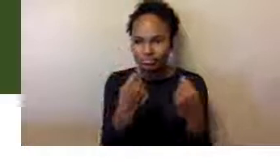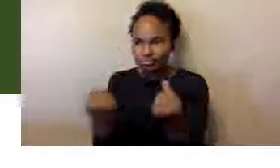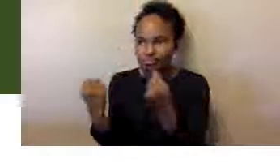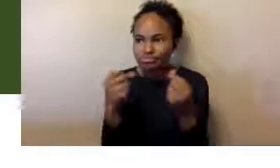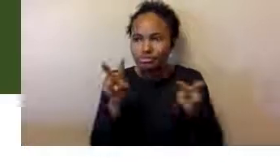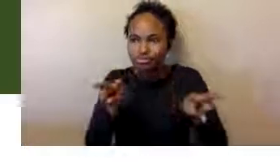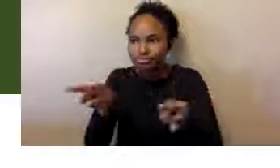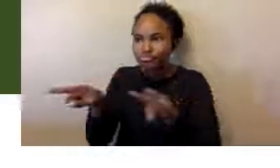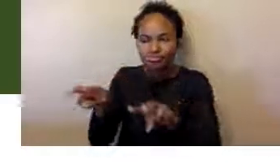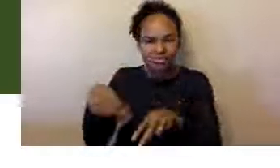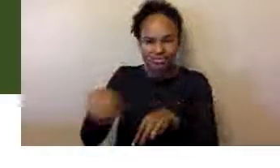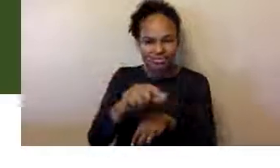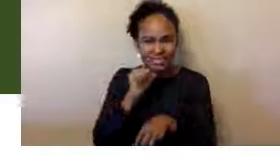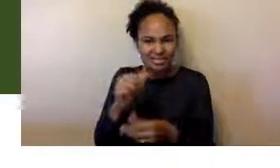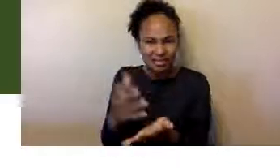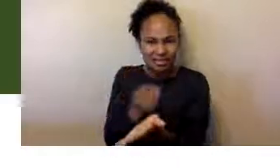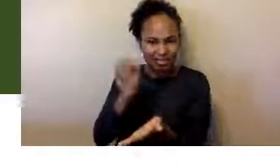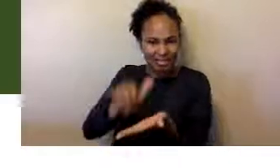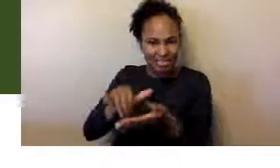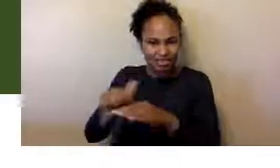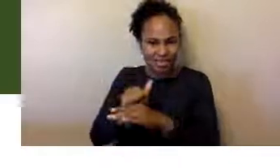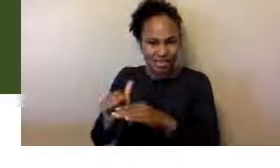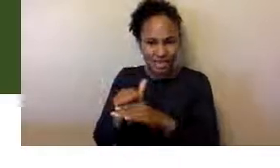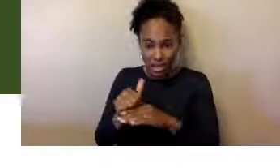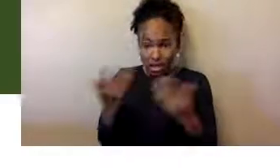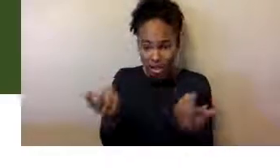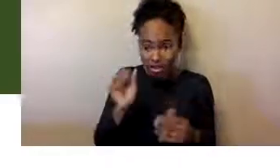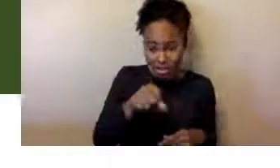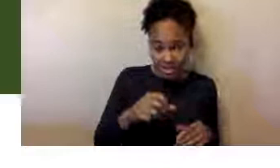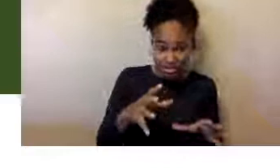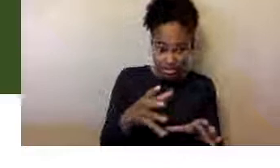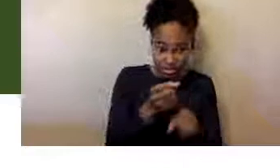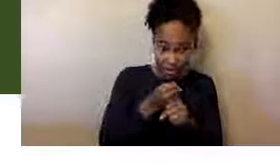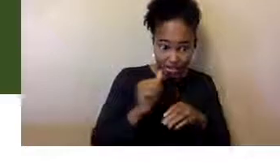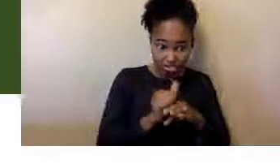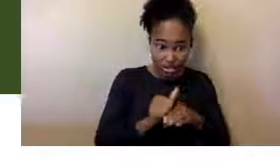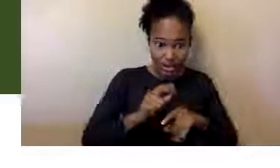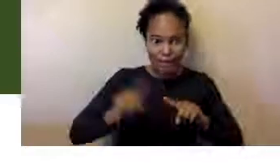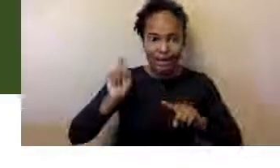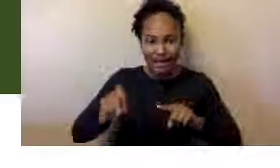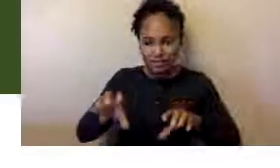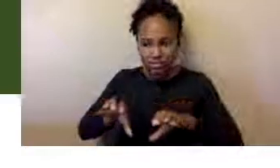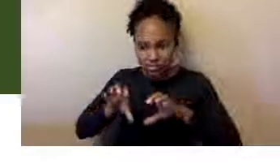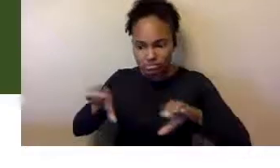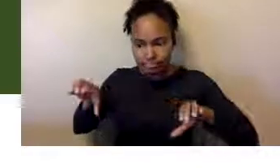It's one thing to receive training, but the training has to be used. And oftentimes,